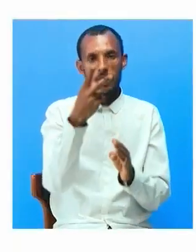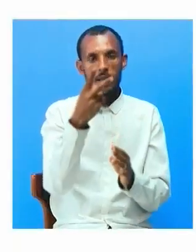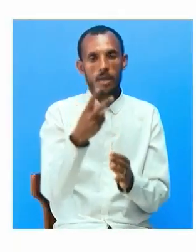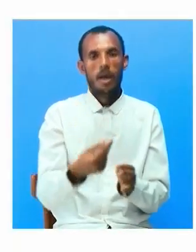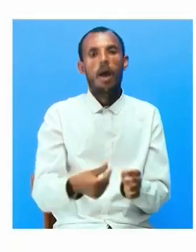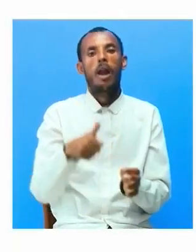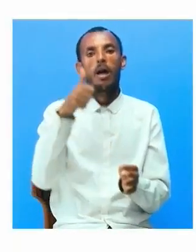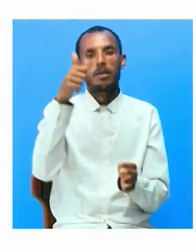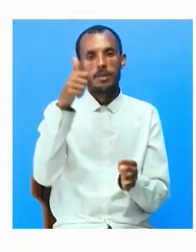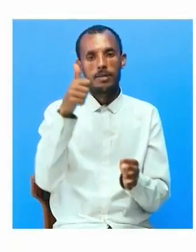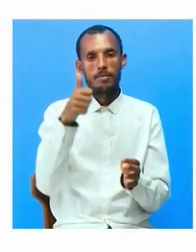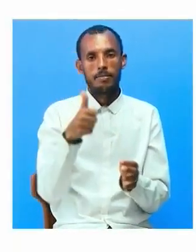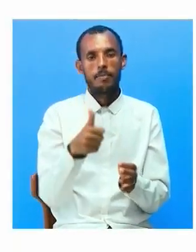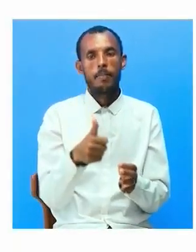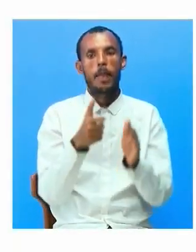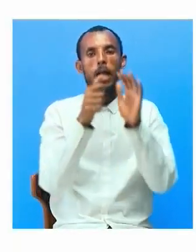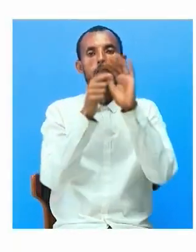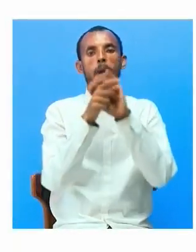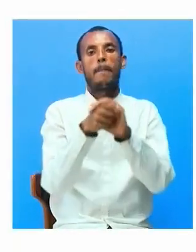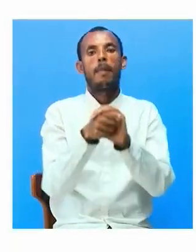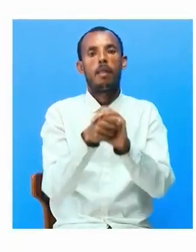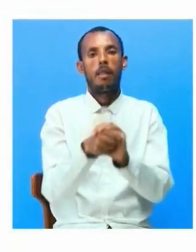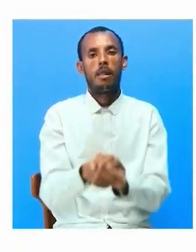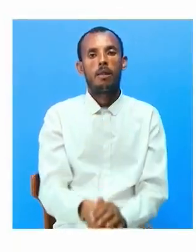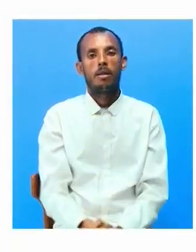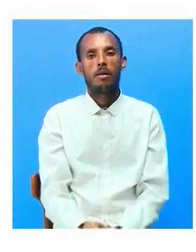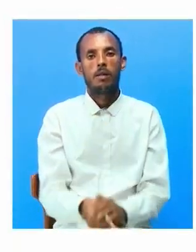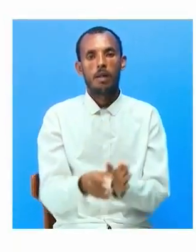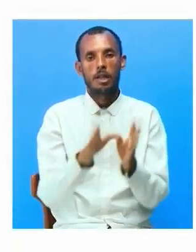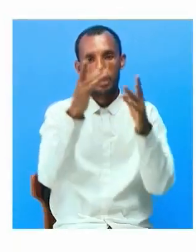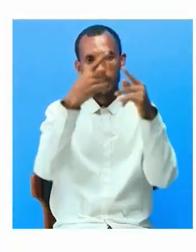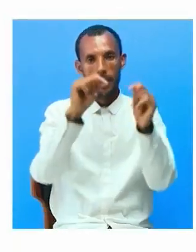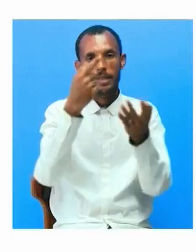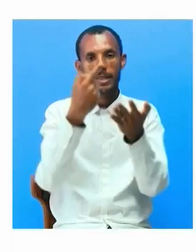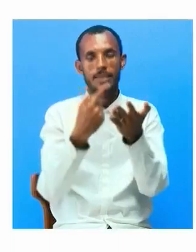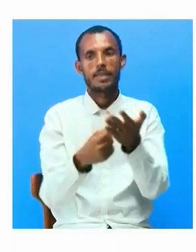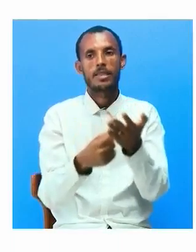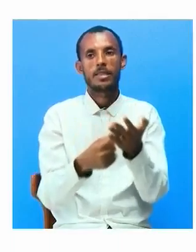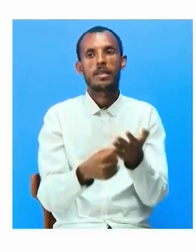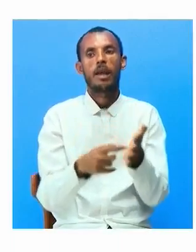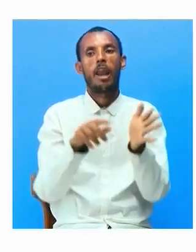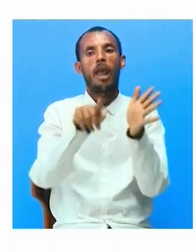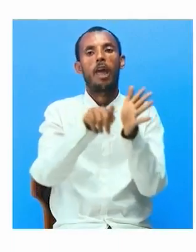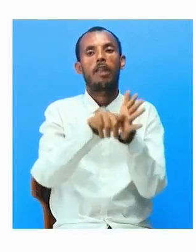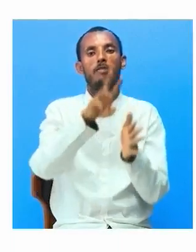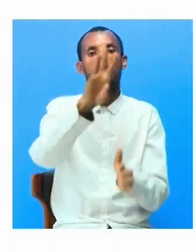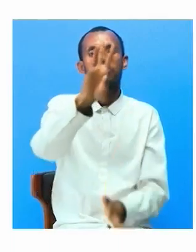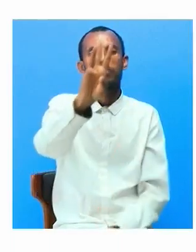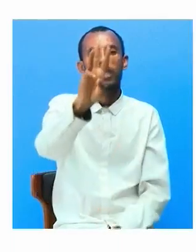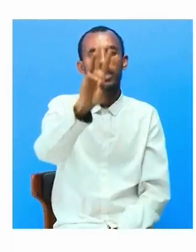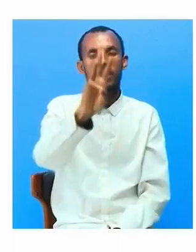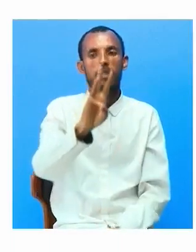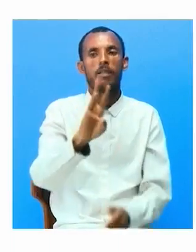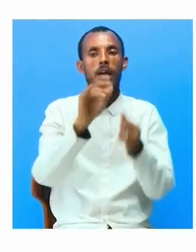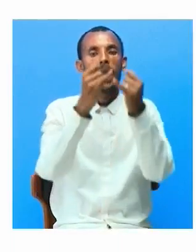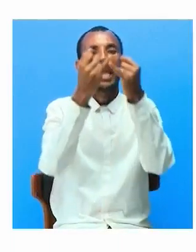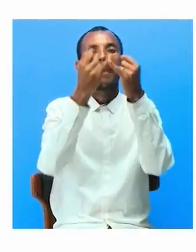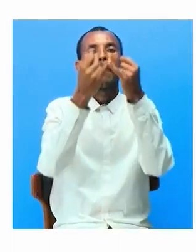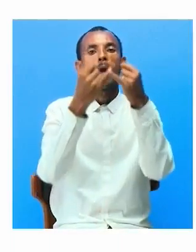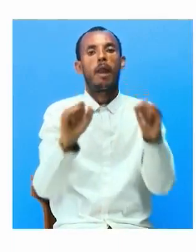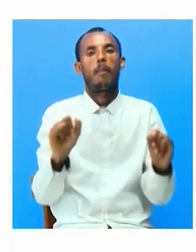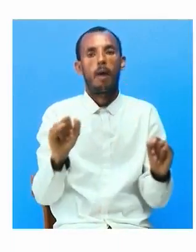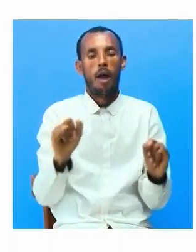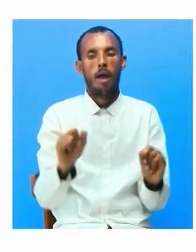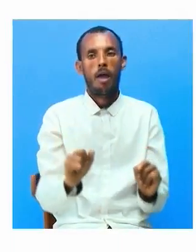see another example. Let's try this one. Negative 6